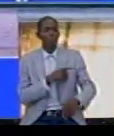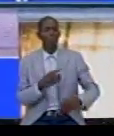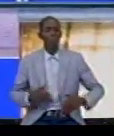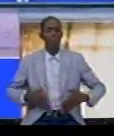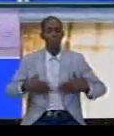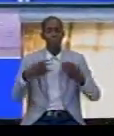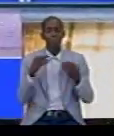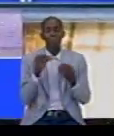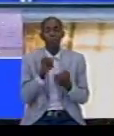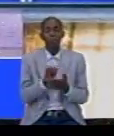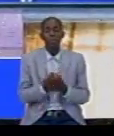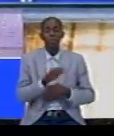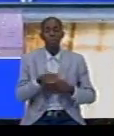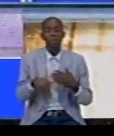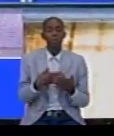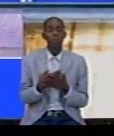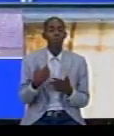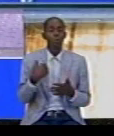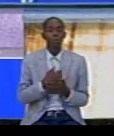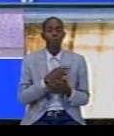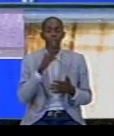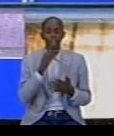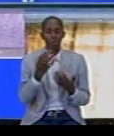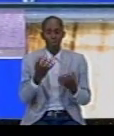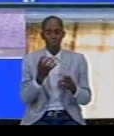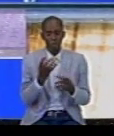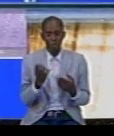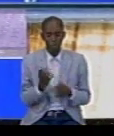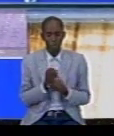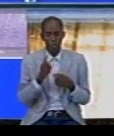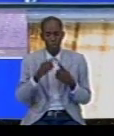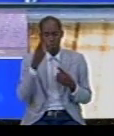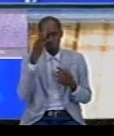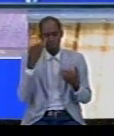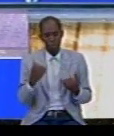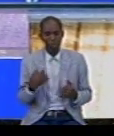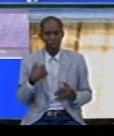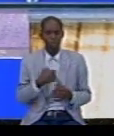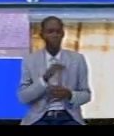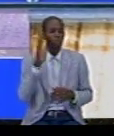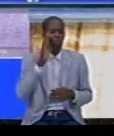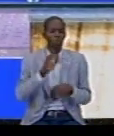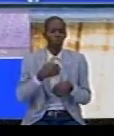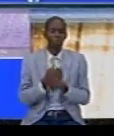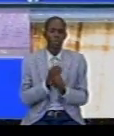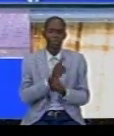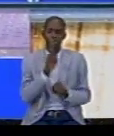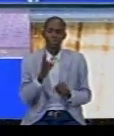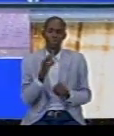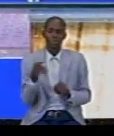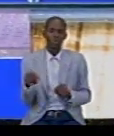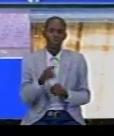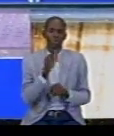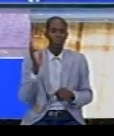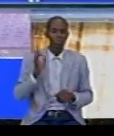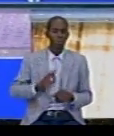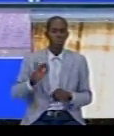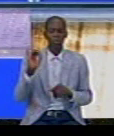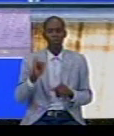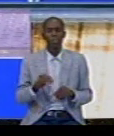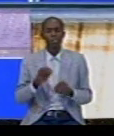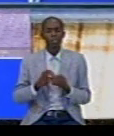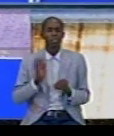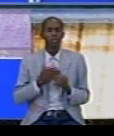that all that we are getting to know now, we will make use of them profitably in our